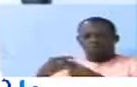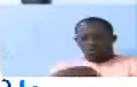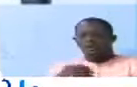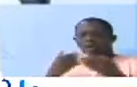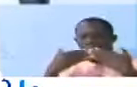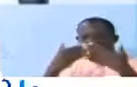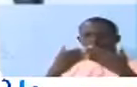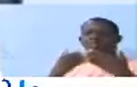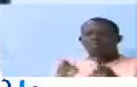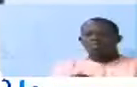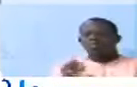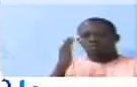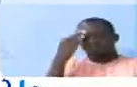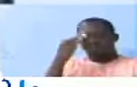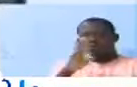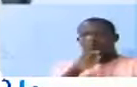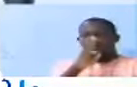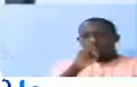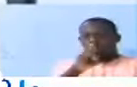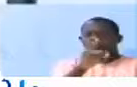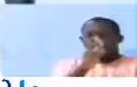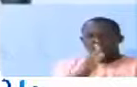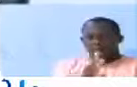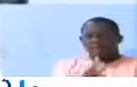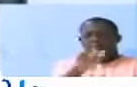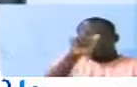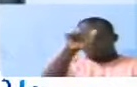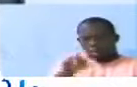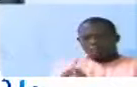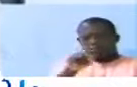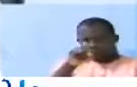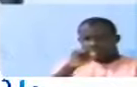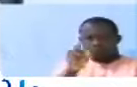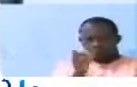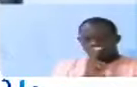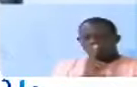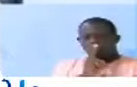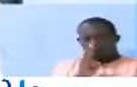So that we can know who you are as a person.